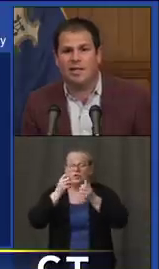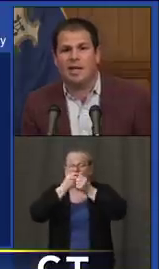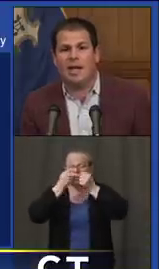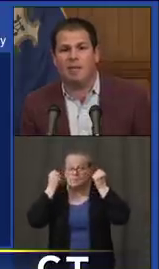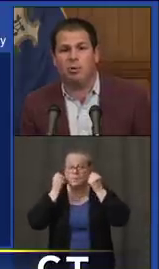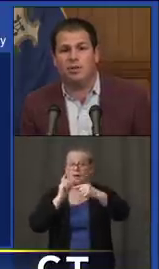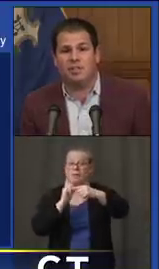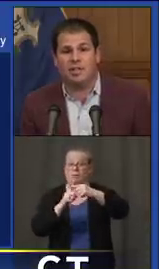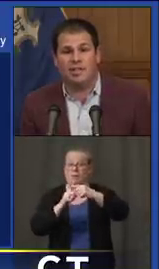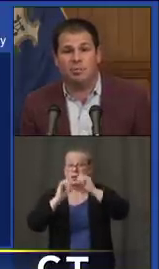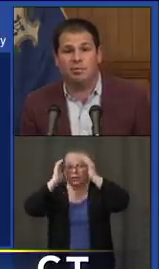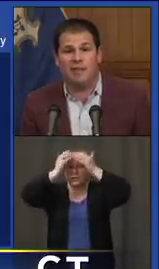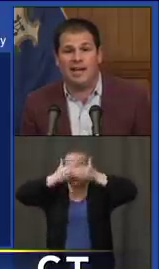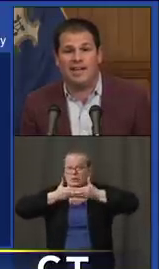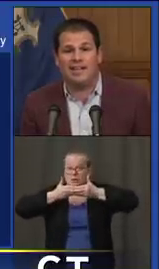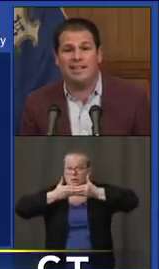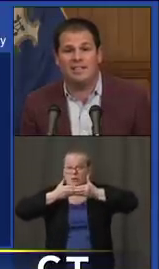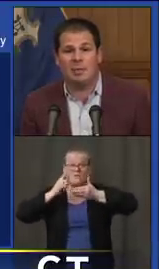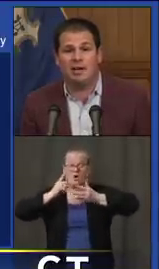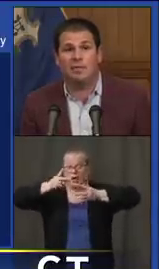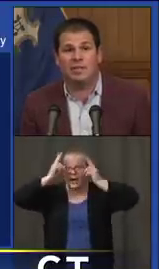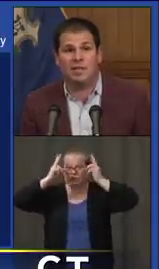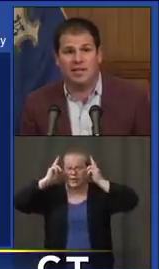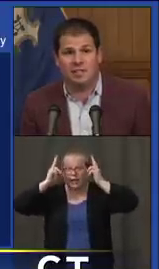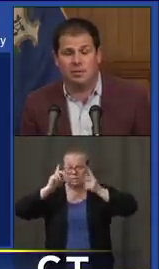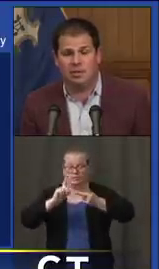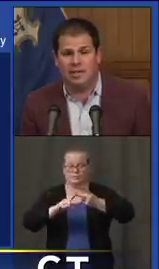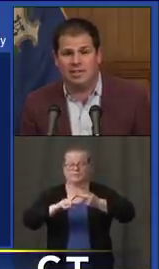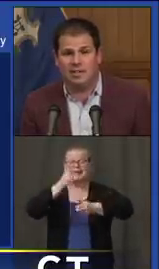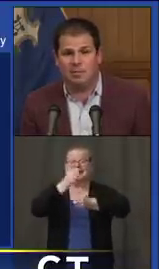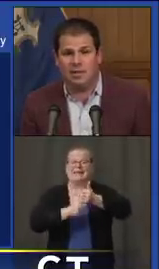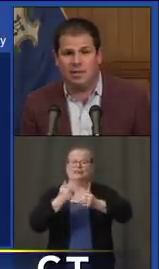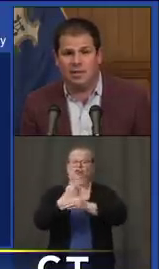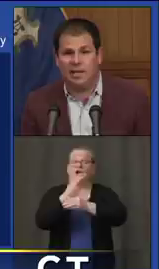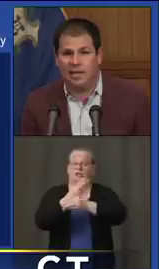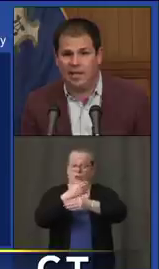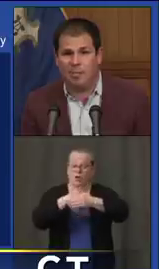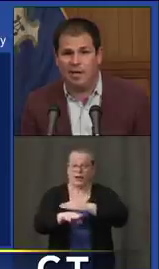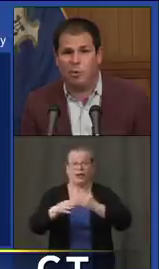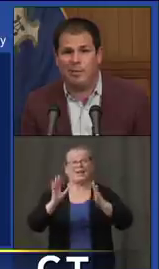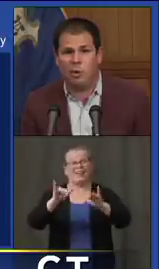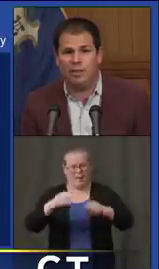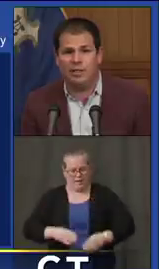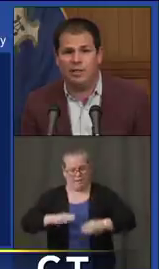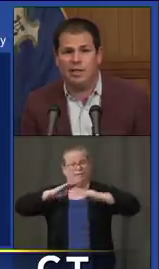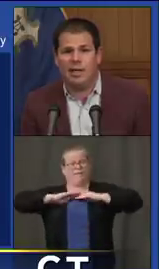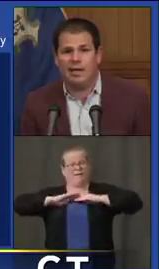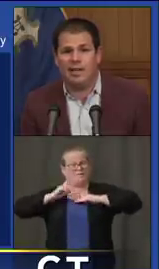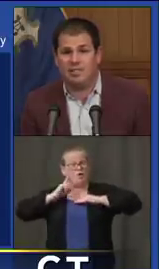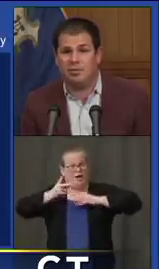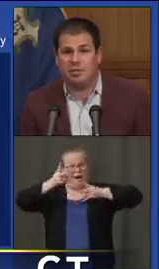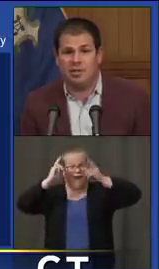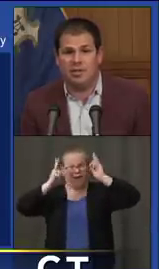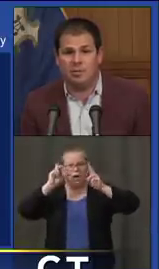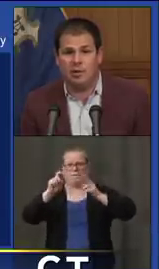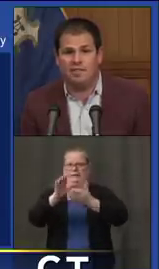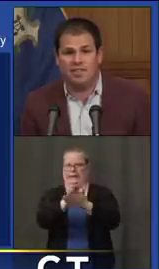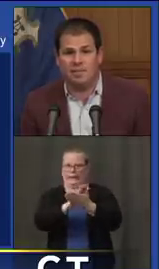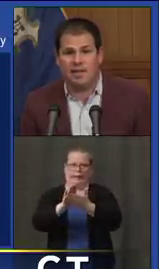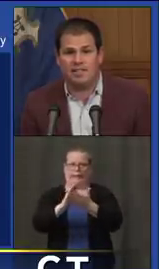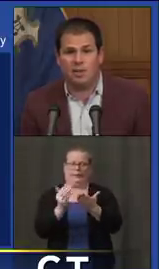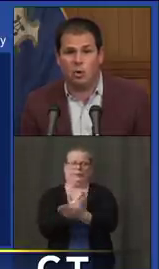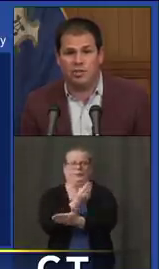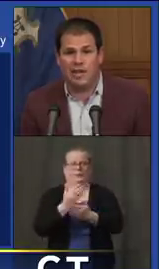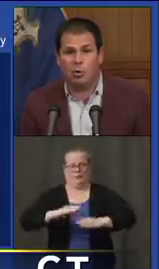salons. Employees are going to need to provide a clean smock for each customer as they come in, again, by appointment only. And customers are going to need to wear